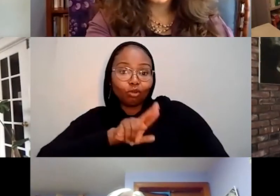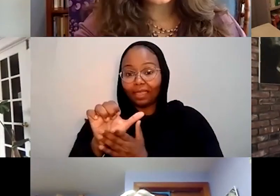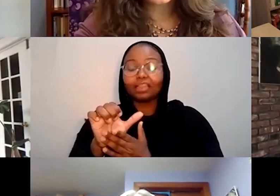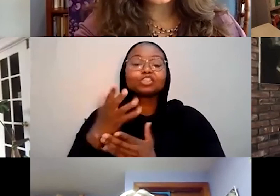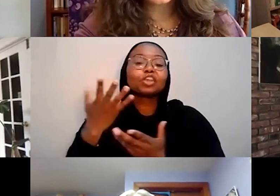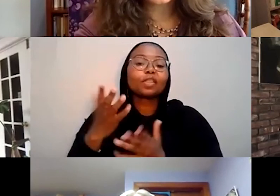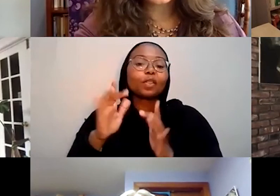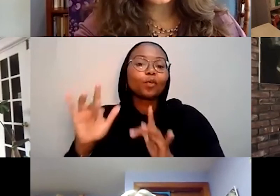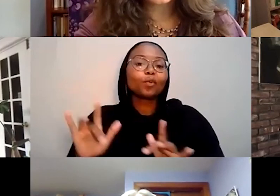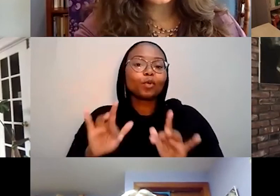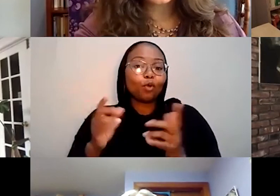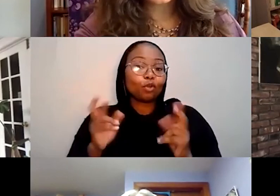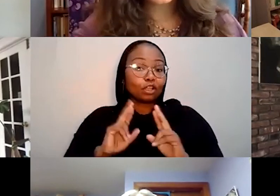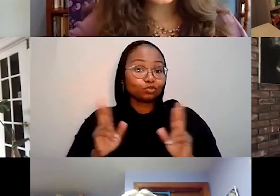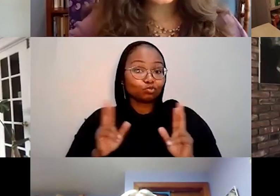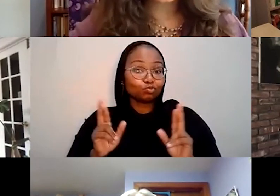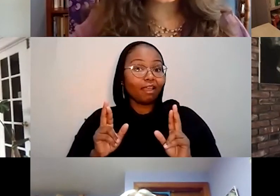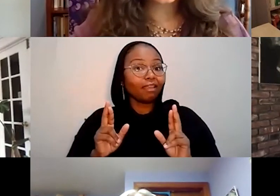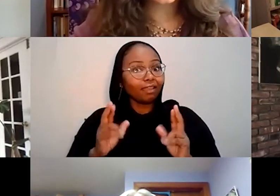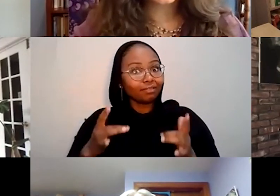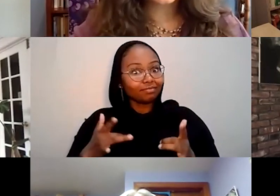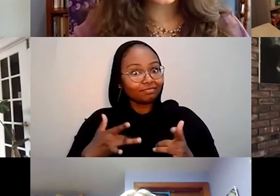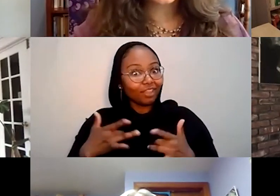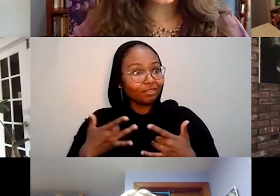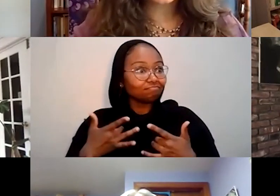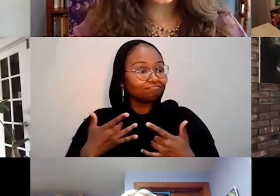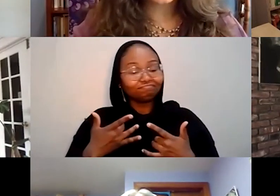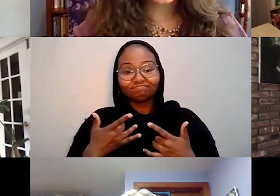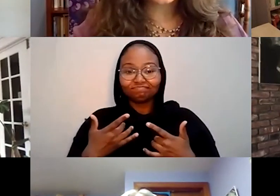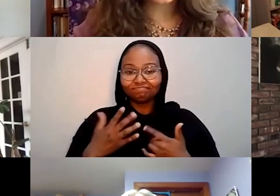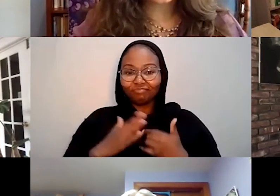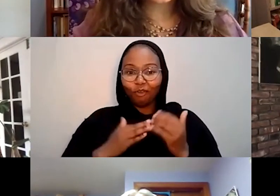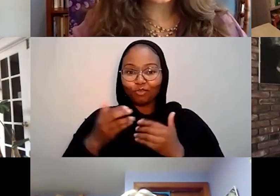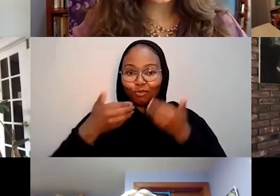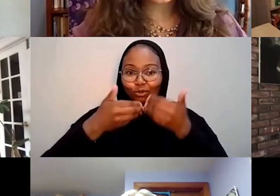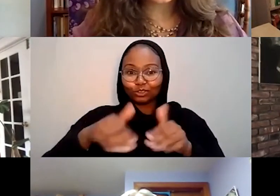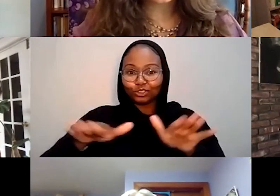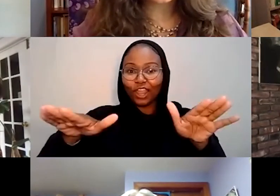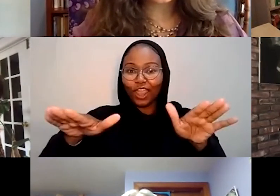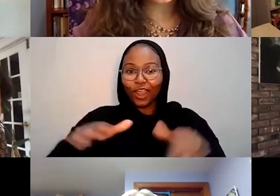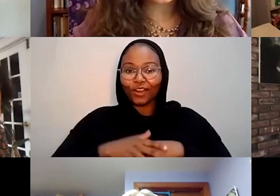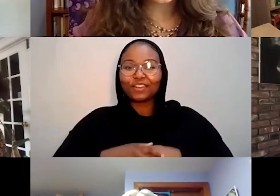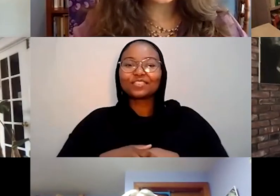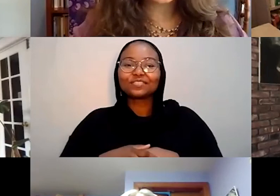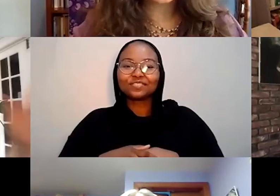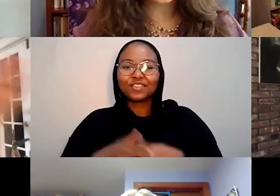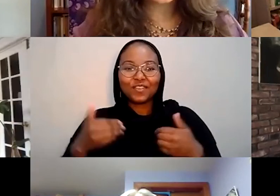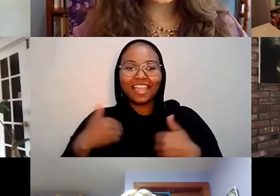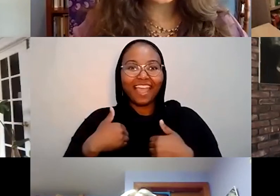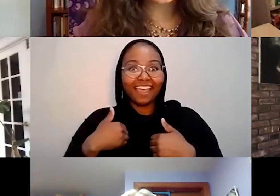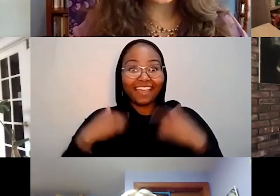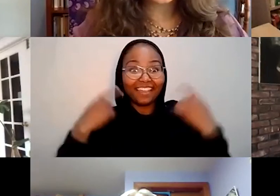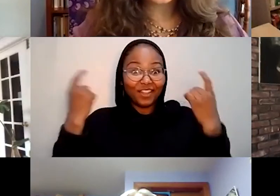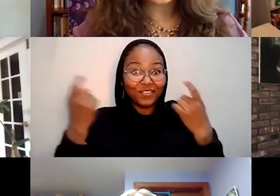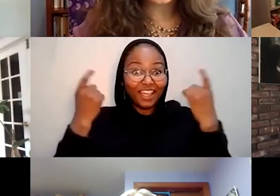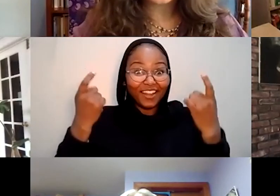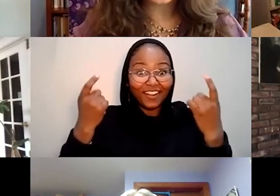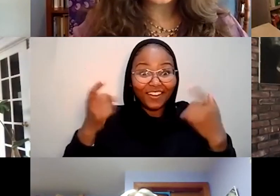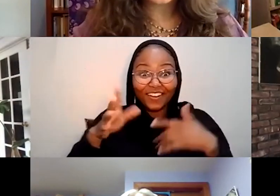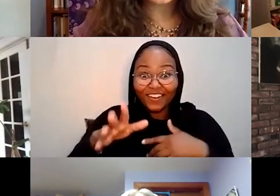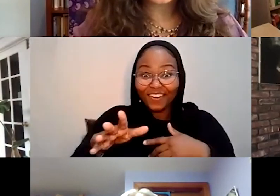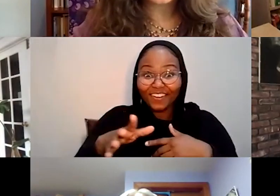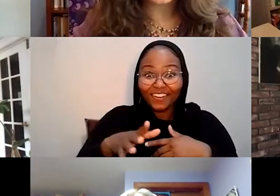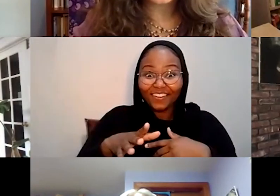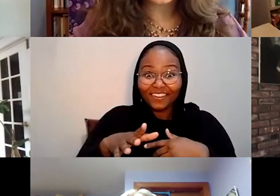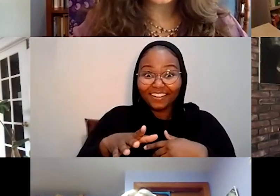love. Feel free to share this with your networks. Mona, have a winner. Yes. Sorry. I didn't want to